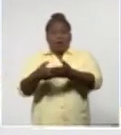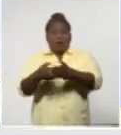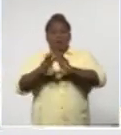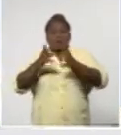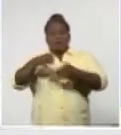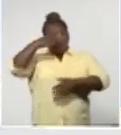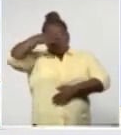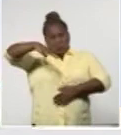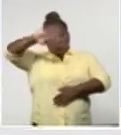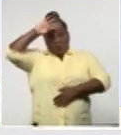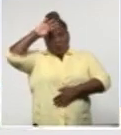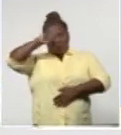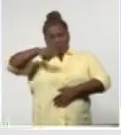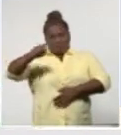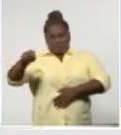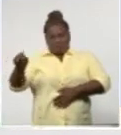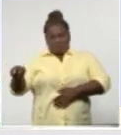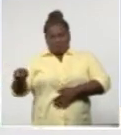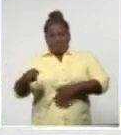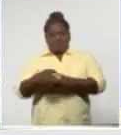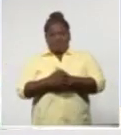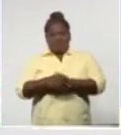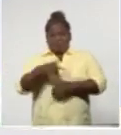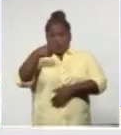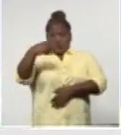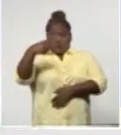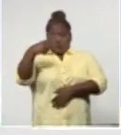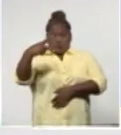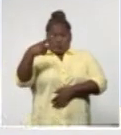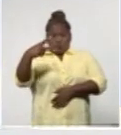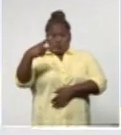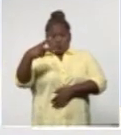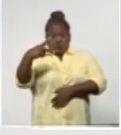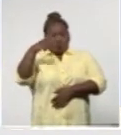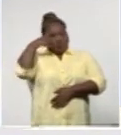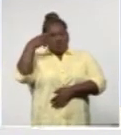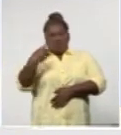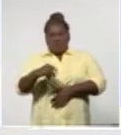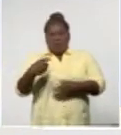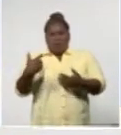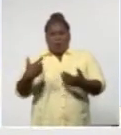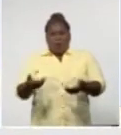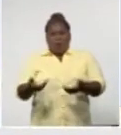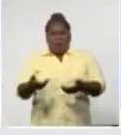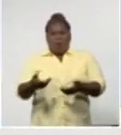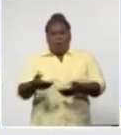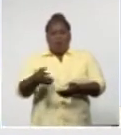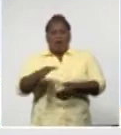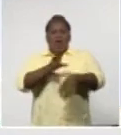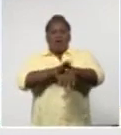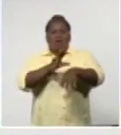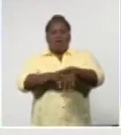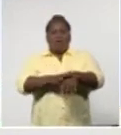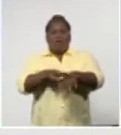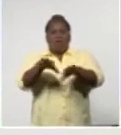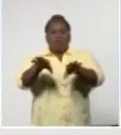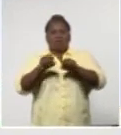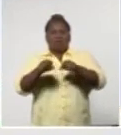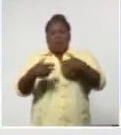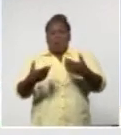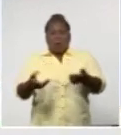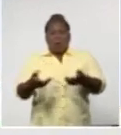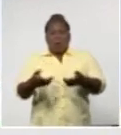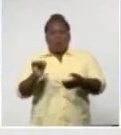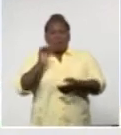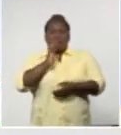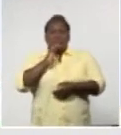3 cases confirmed yesterday, all are Cuban. In 2 of them, the source of the infection